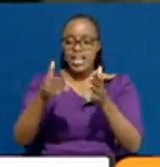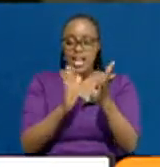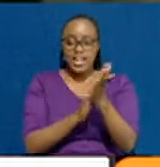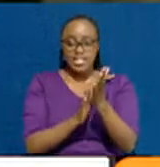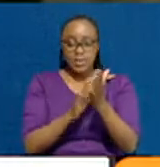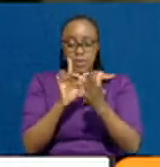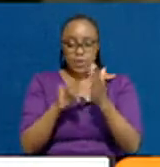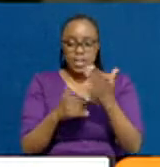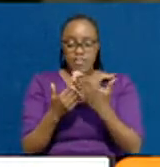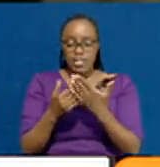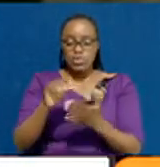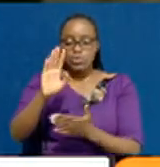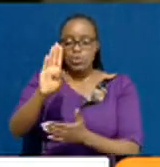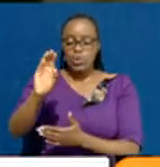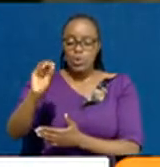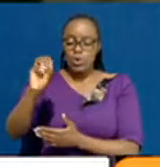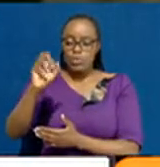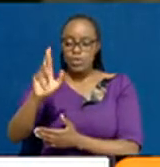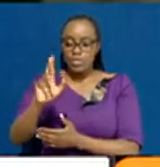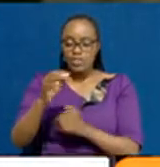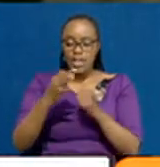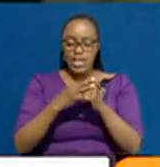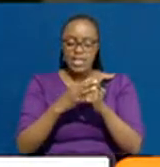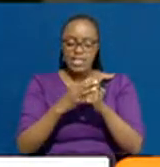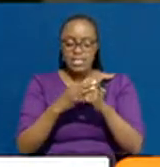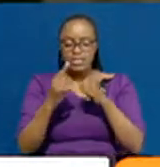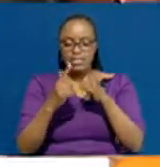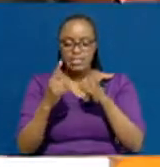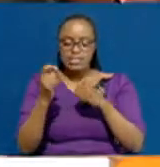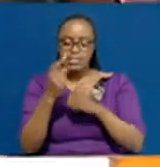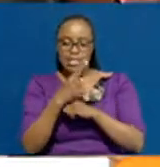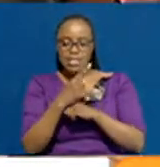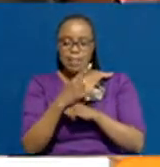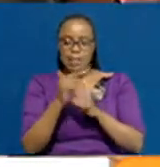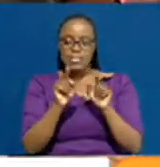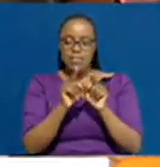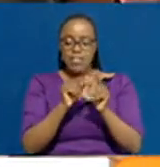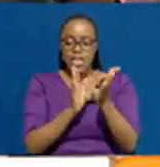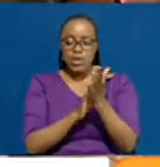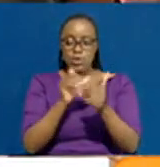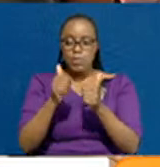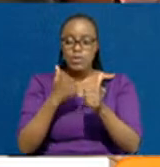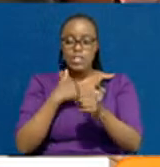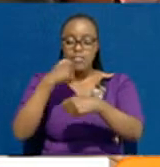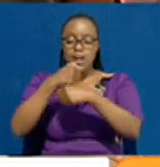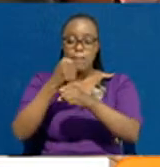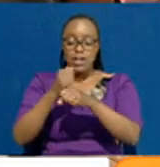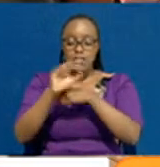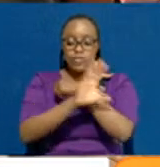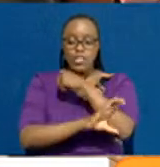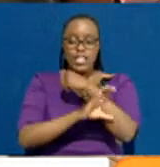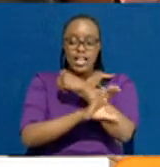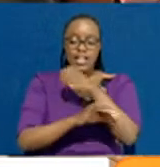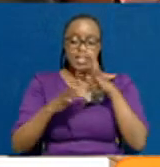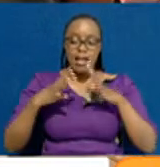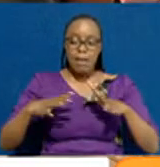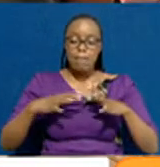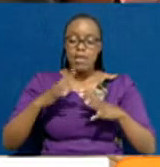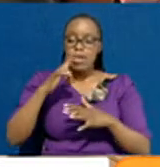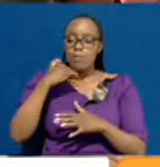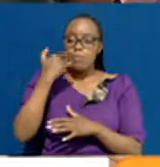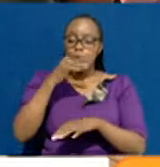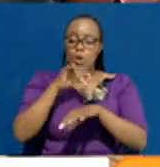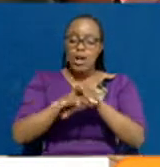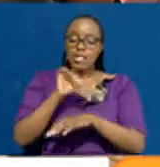recommendation is to give boosters every 6 months or so. So in the recommendations that we've made for the country, people who've already